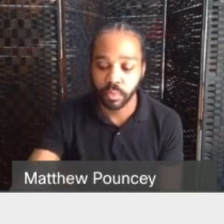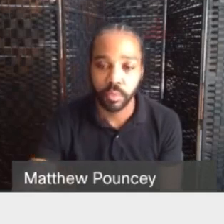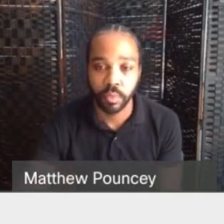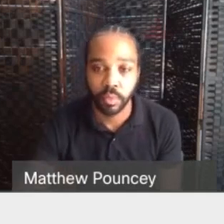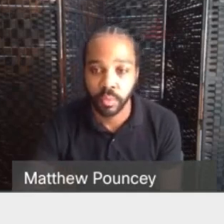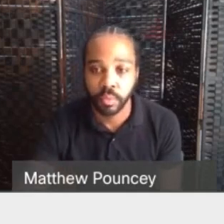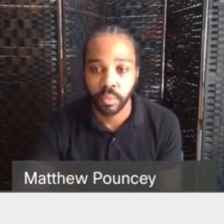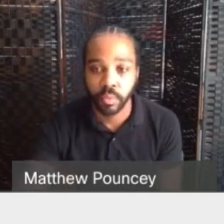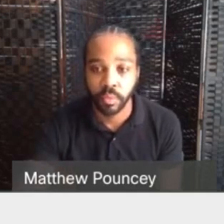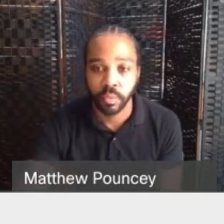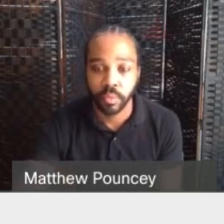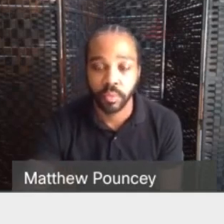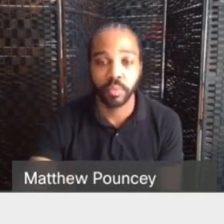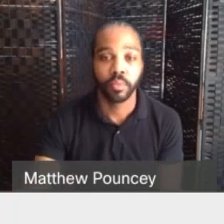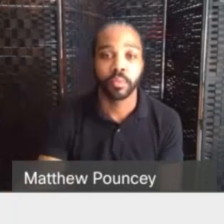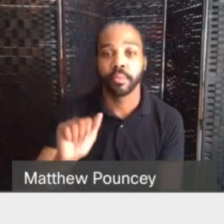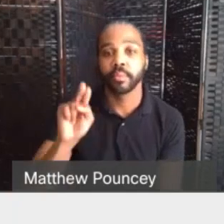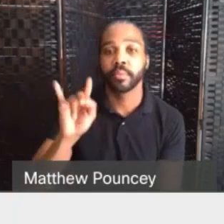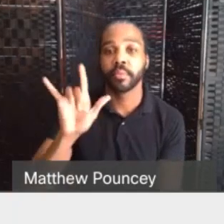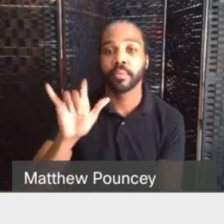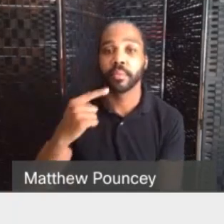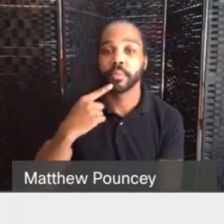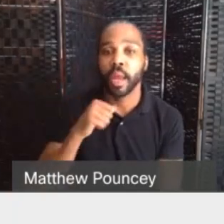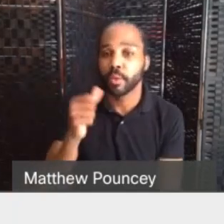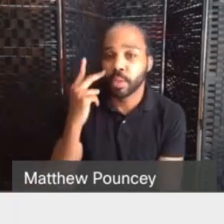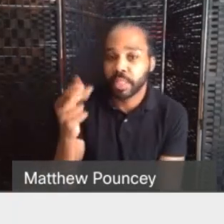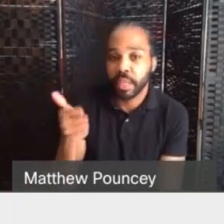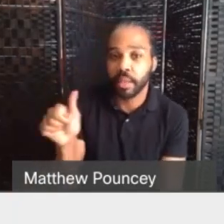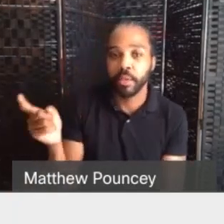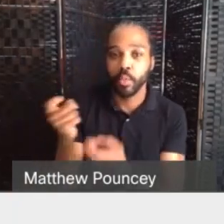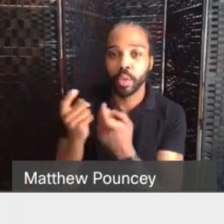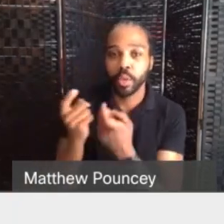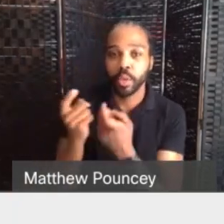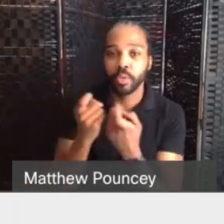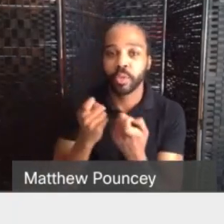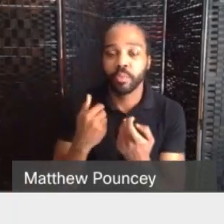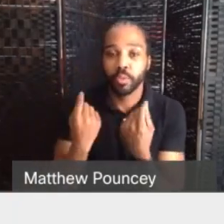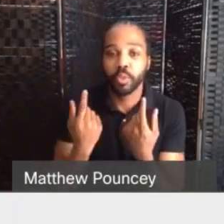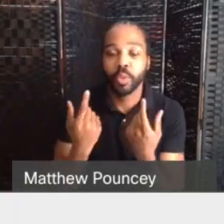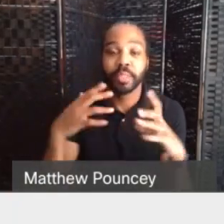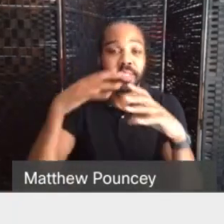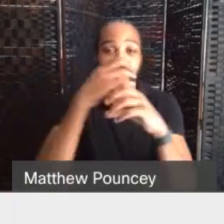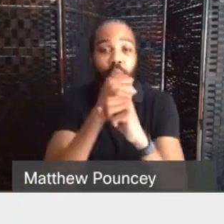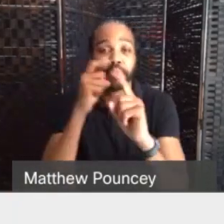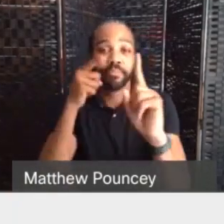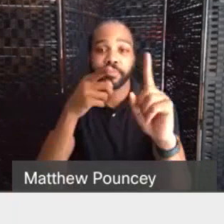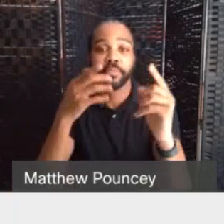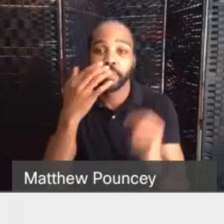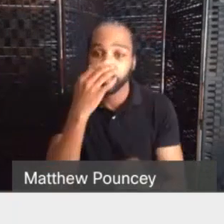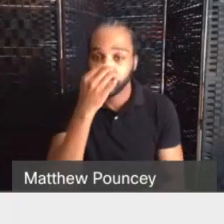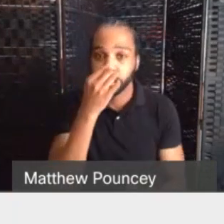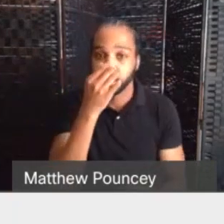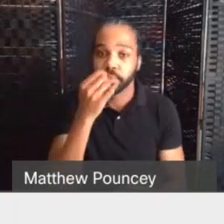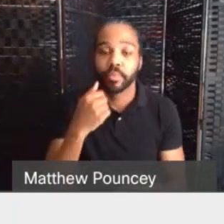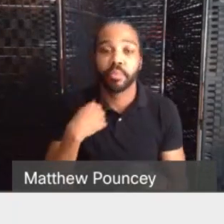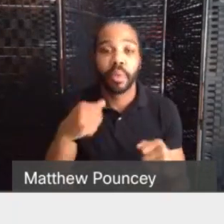I don't see any other questions. I'll just sort of as a summary, let